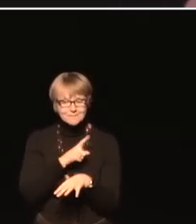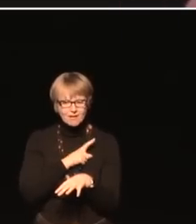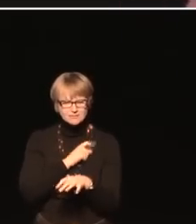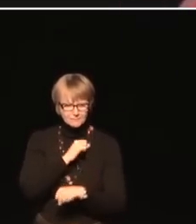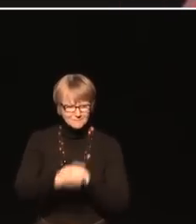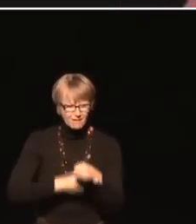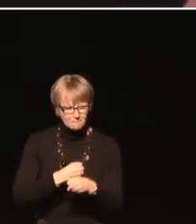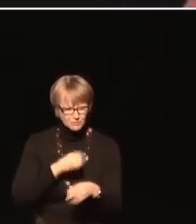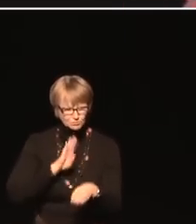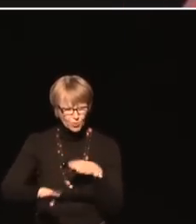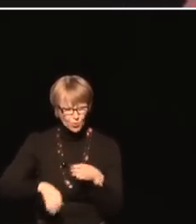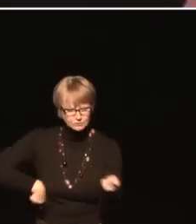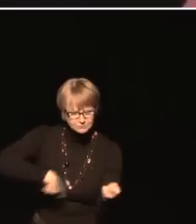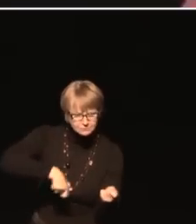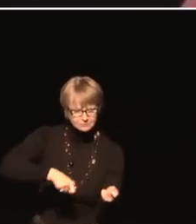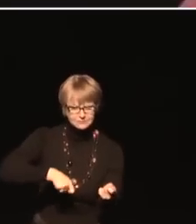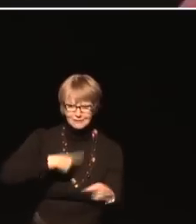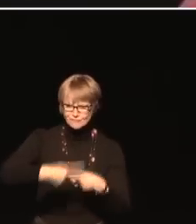sports arena once a year. It's cool.